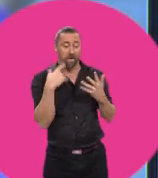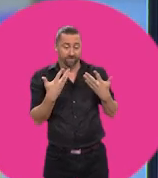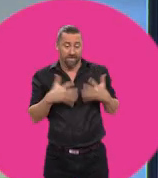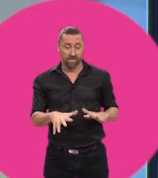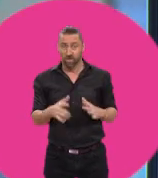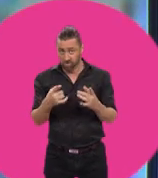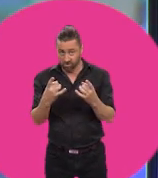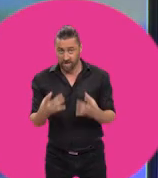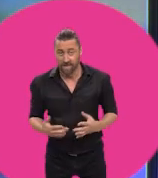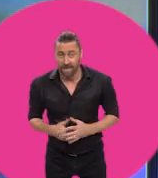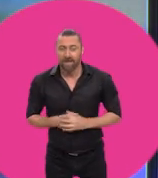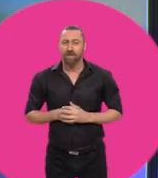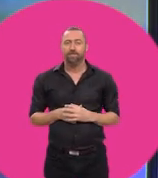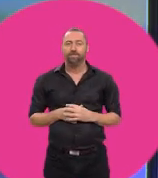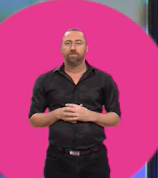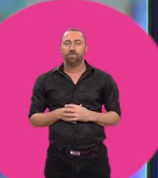me. Are you ready?